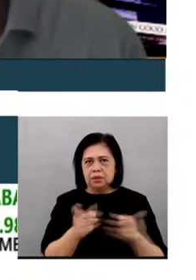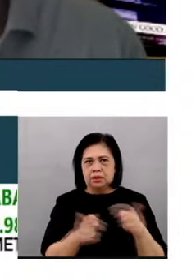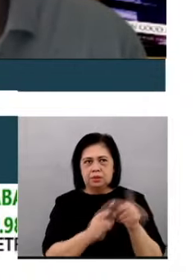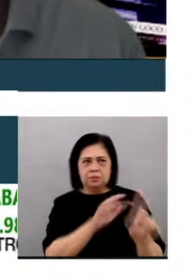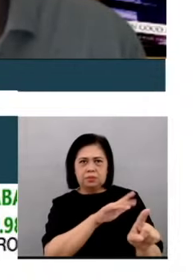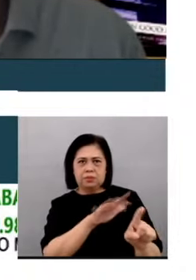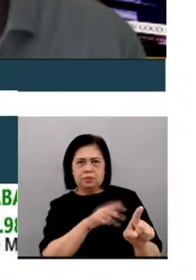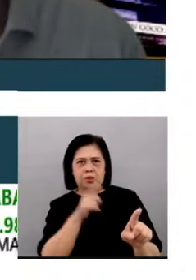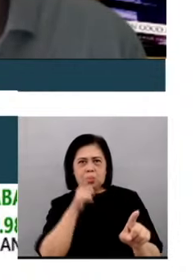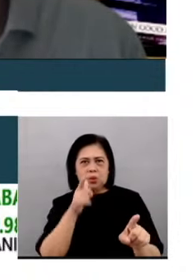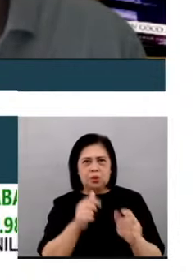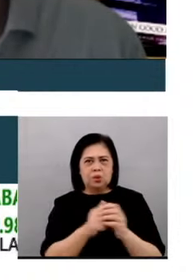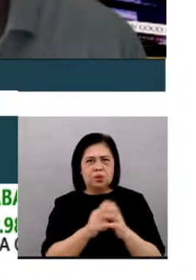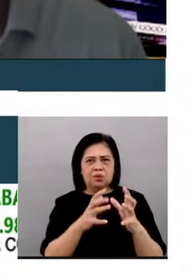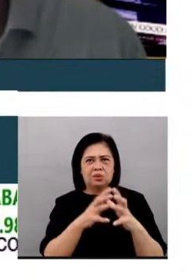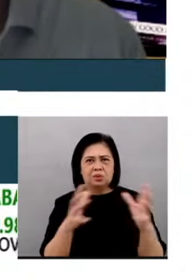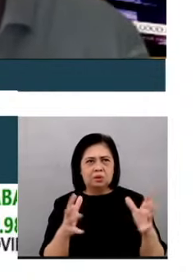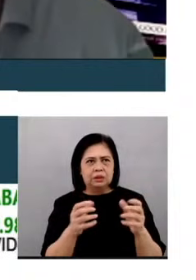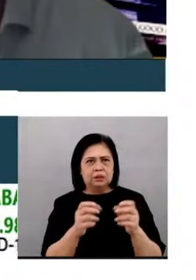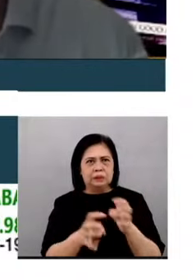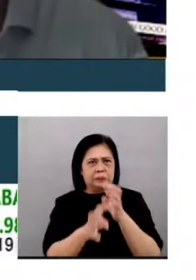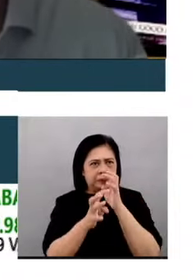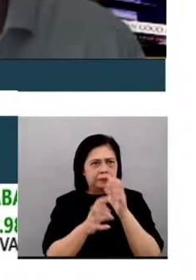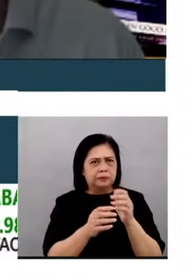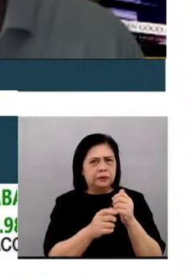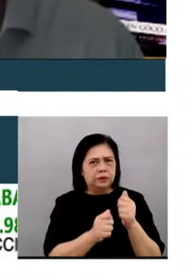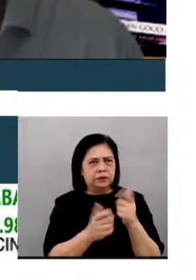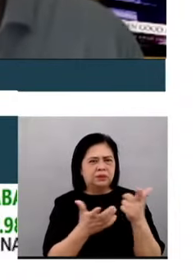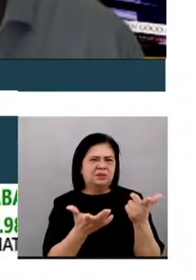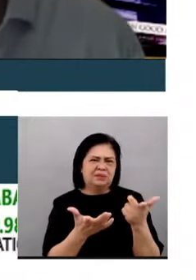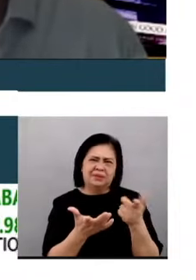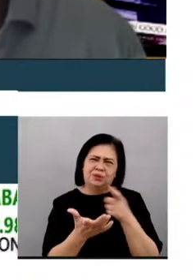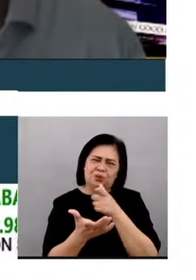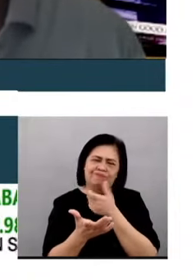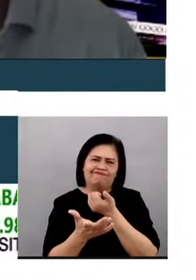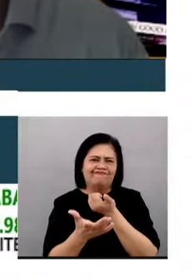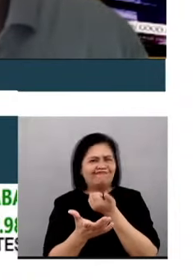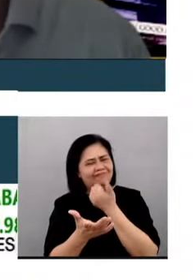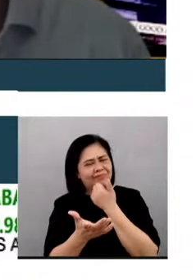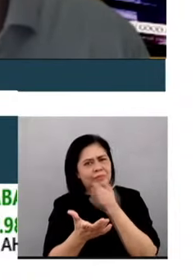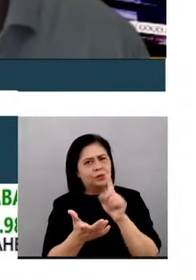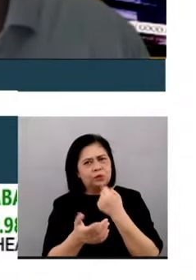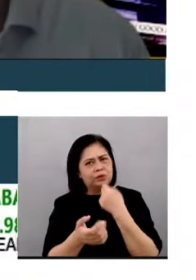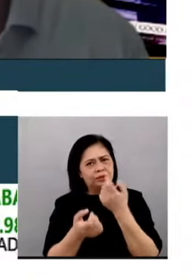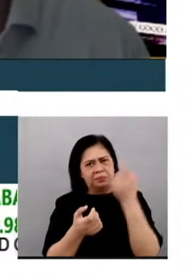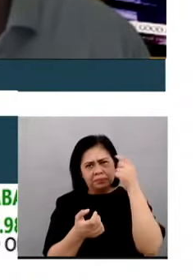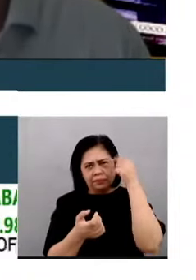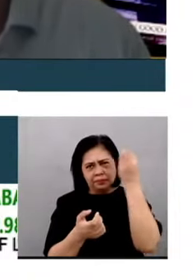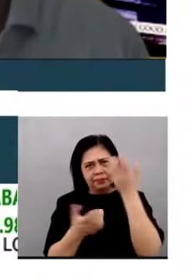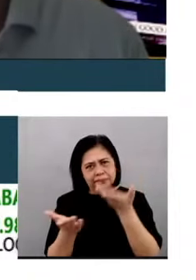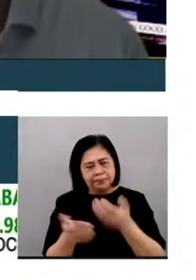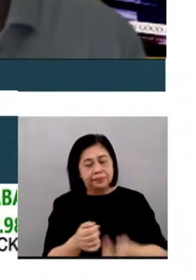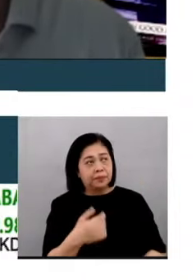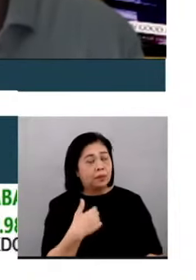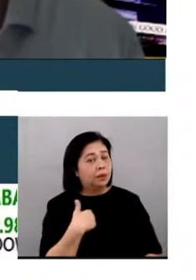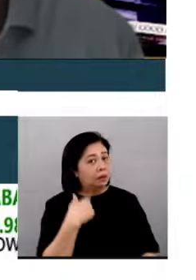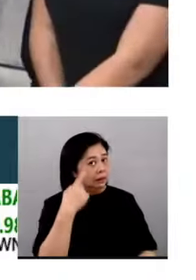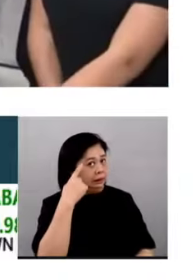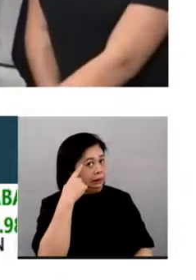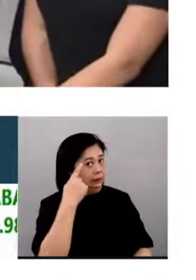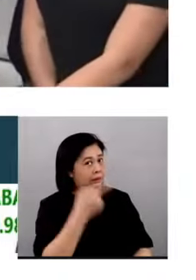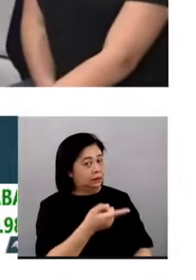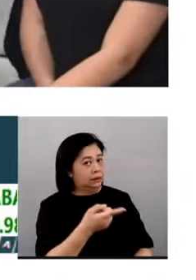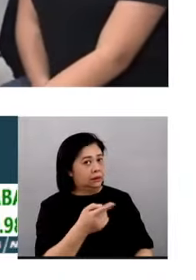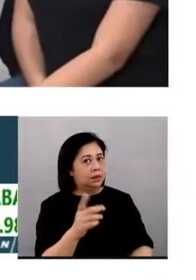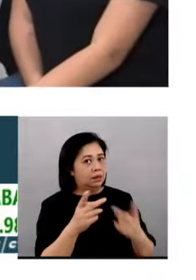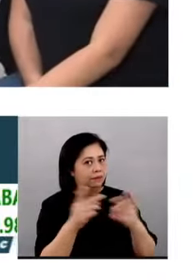she's been too systematic to a fault. What do you say to that? Well, I think it is very clear